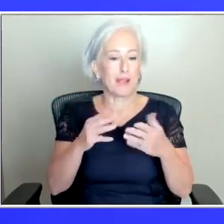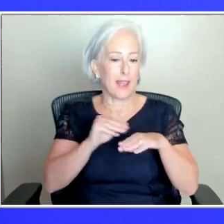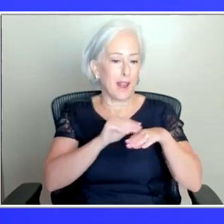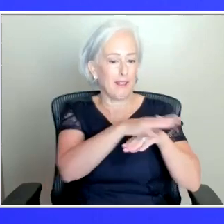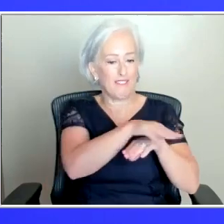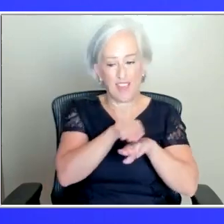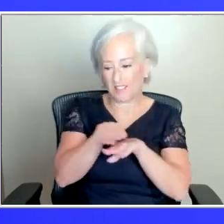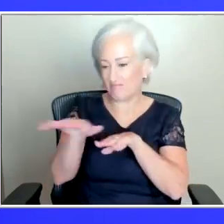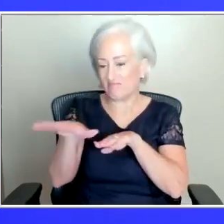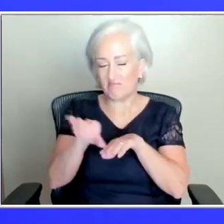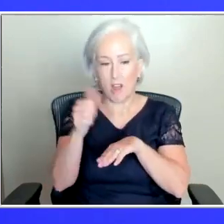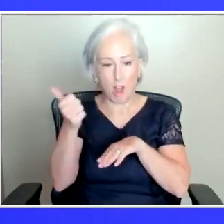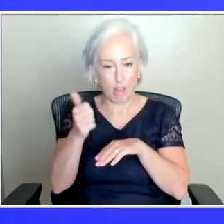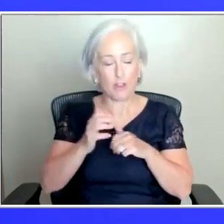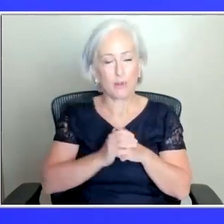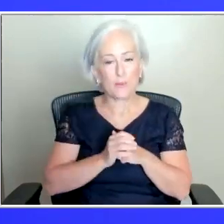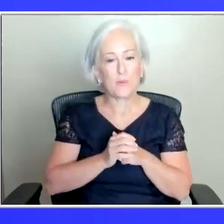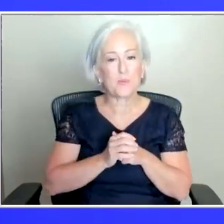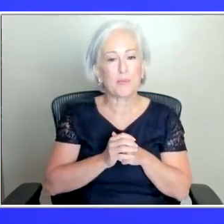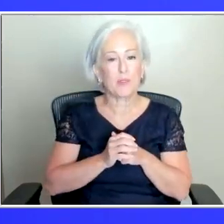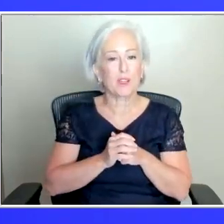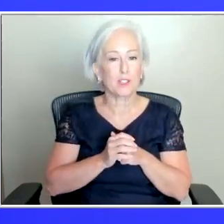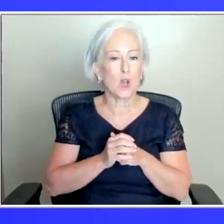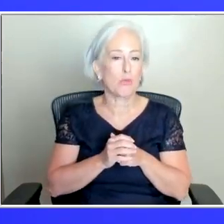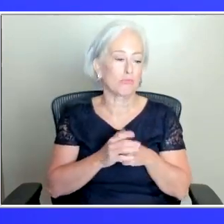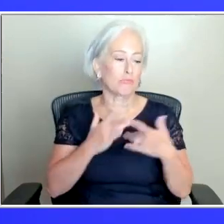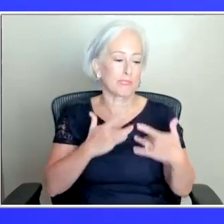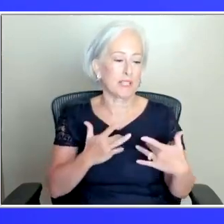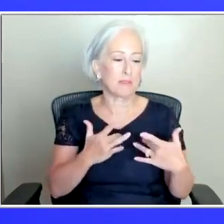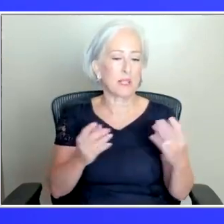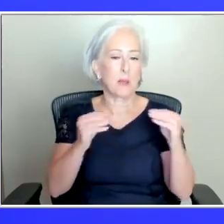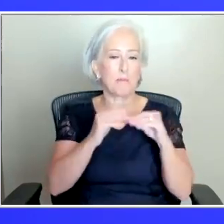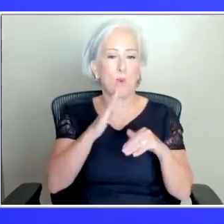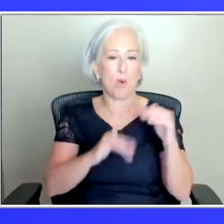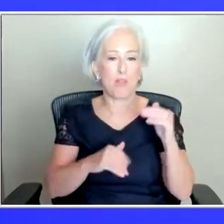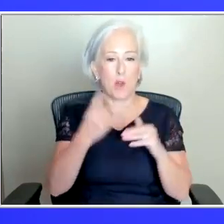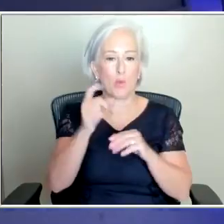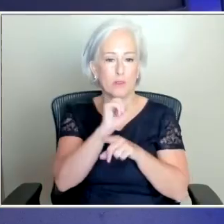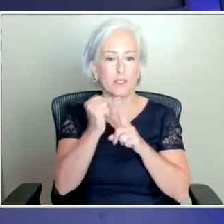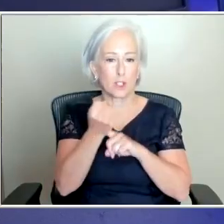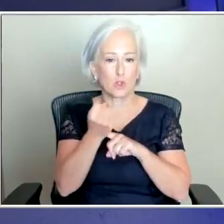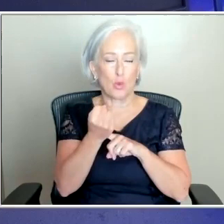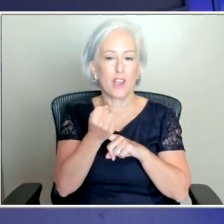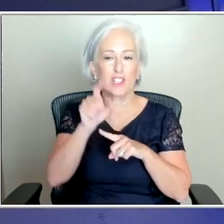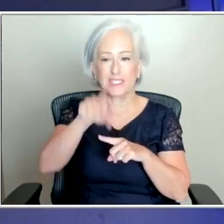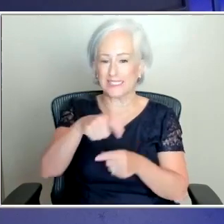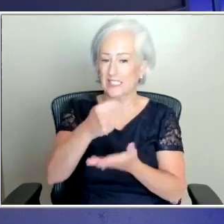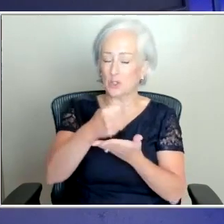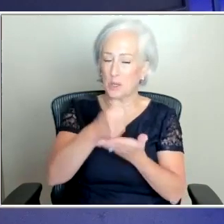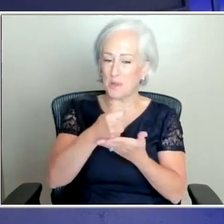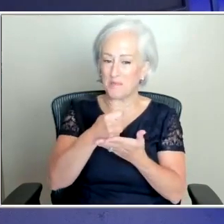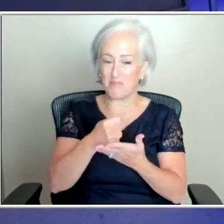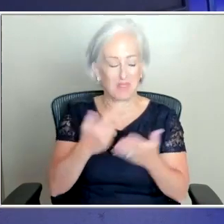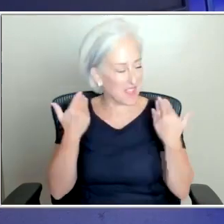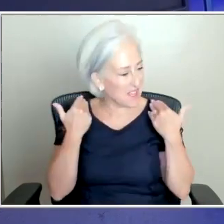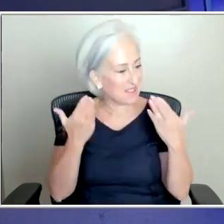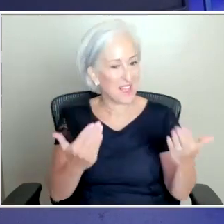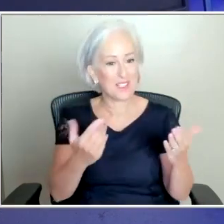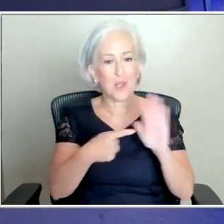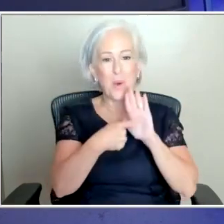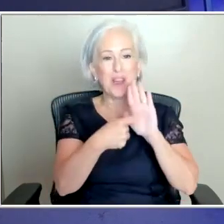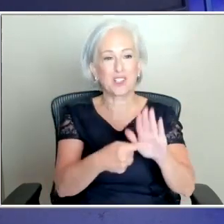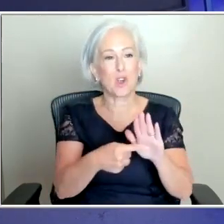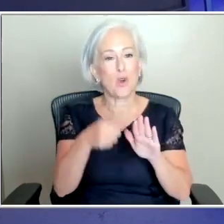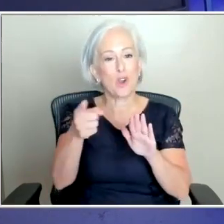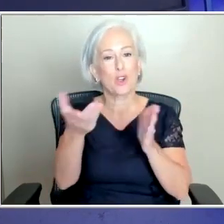not uncommon that they have more than one condition that they're actually seeking treatment for. So let's just jump right into the show and tell, because you have brought a model.